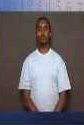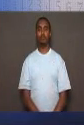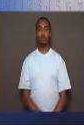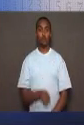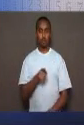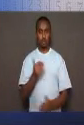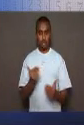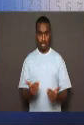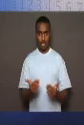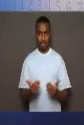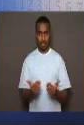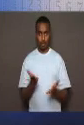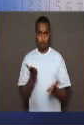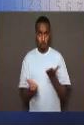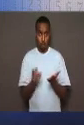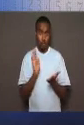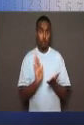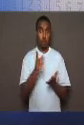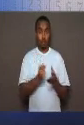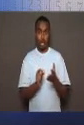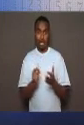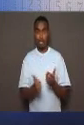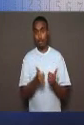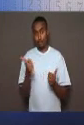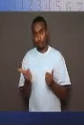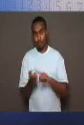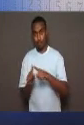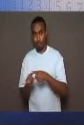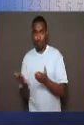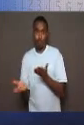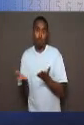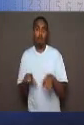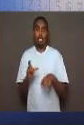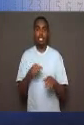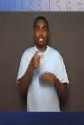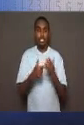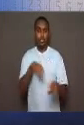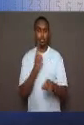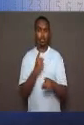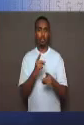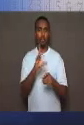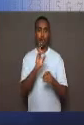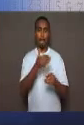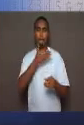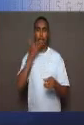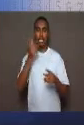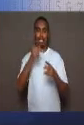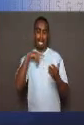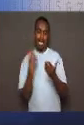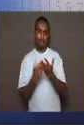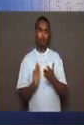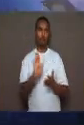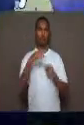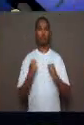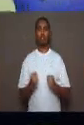You are going to be comparing your writing with that of your classmates, so be sure to craft the best argument you